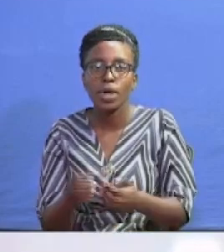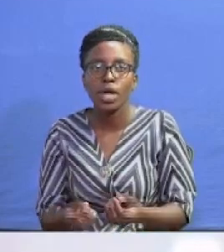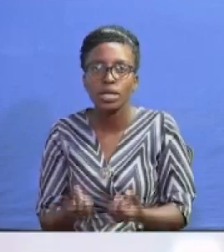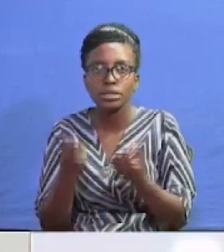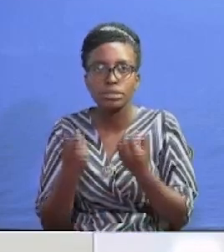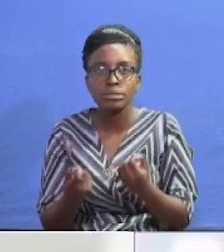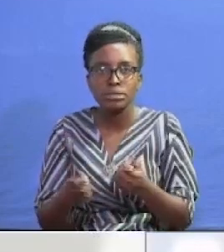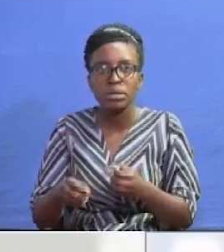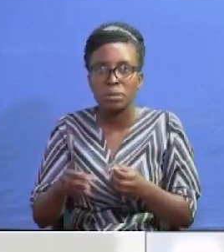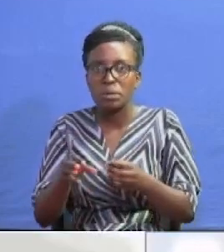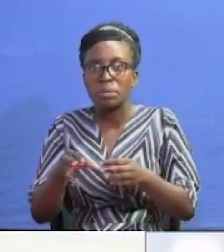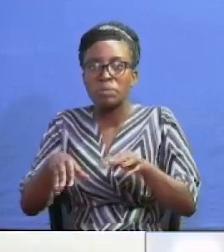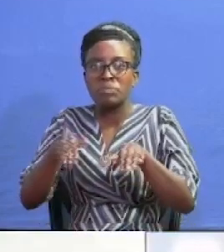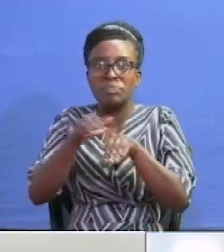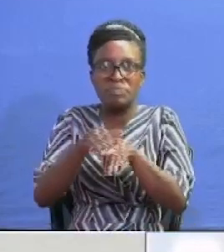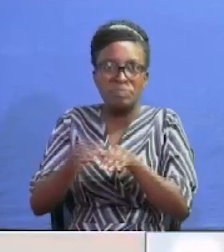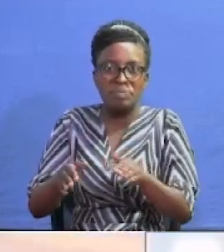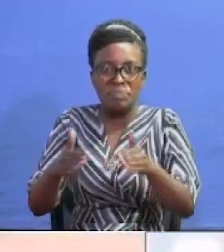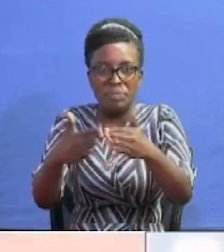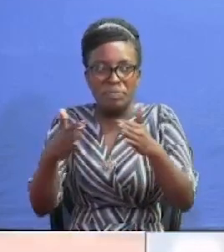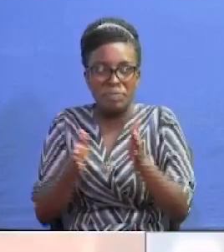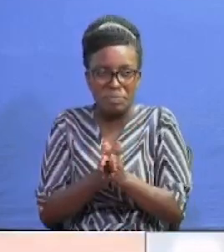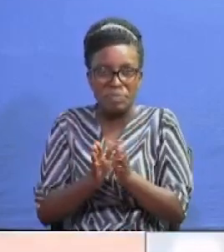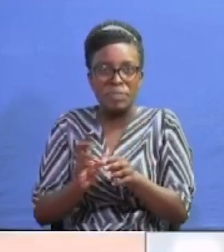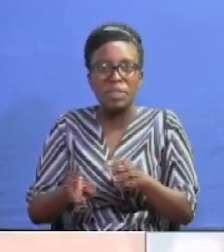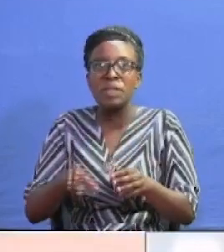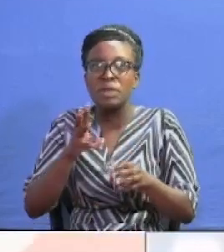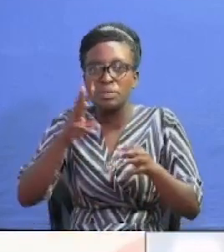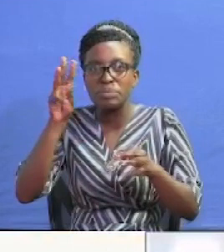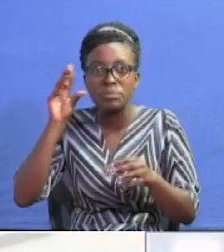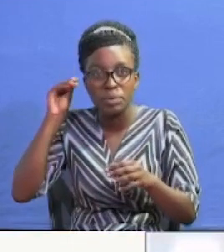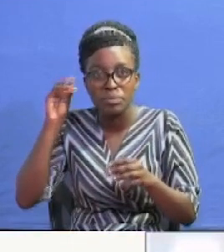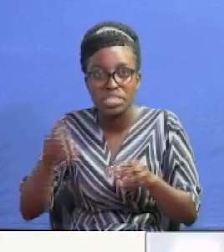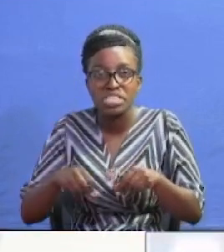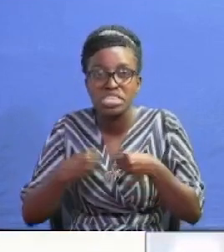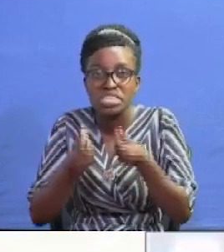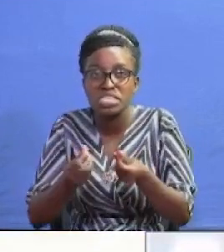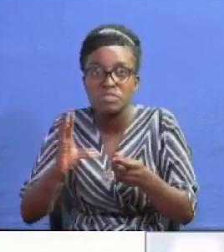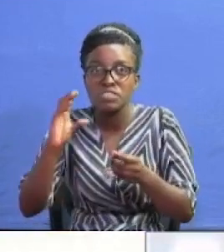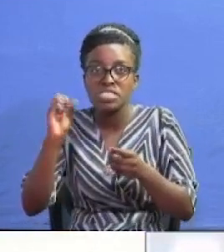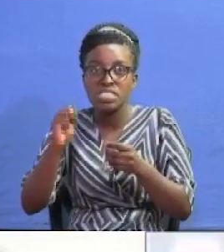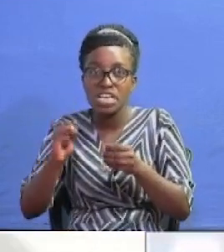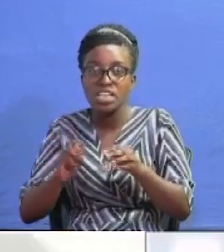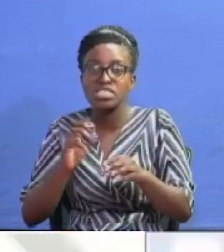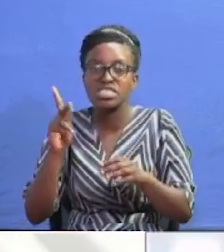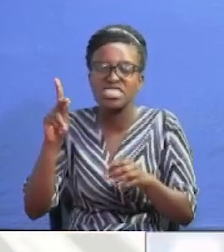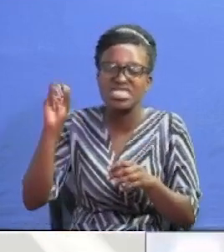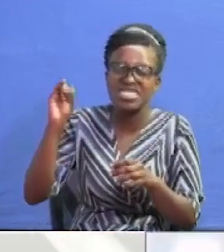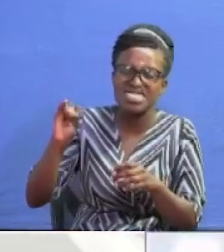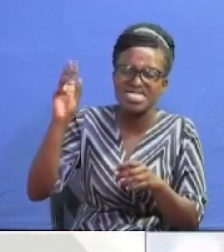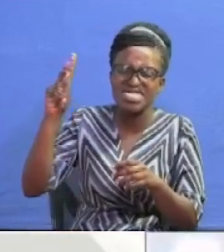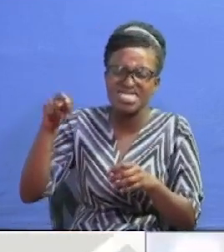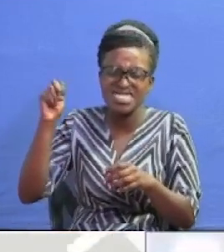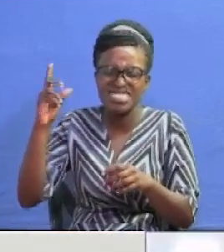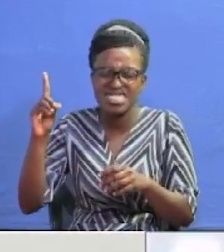the Port of Mombasa, Interior Cabinet Secretary Professor Kithure Kindiki received, inspected and commissioned a new